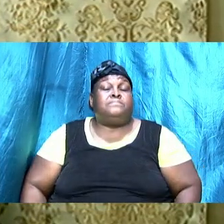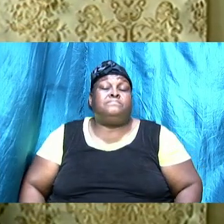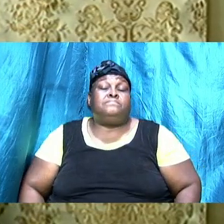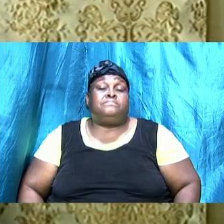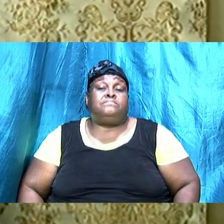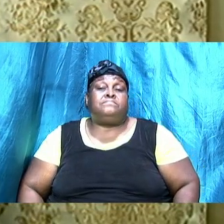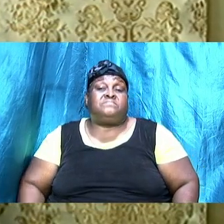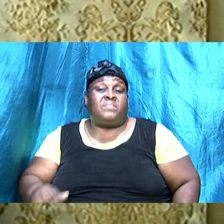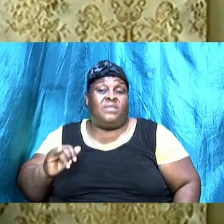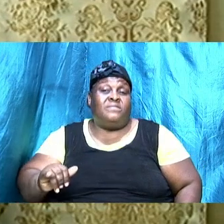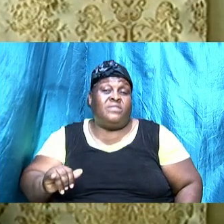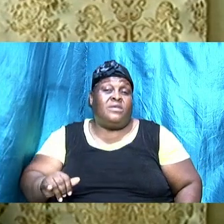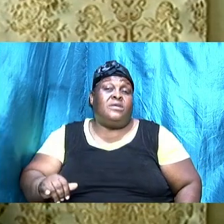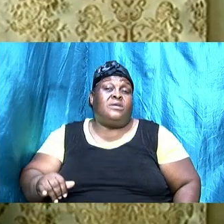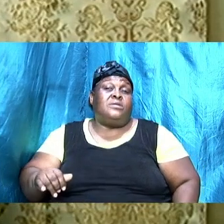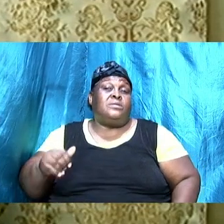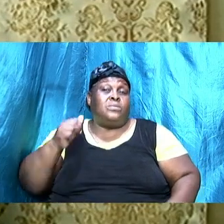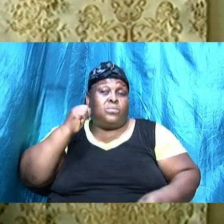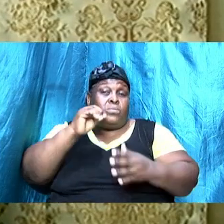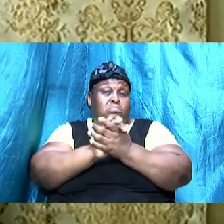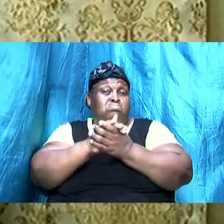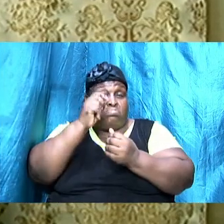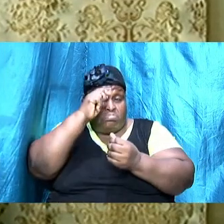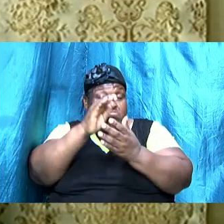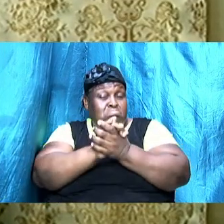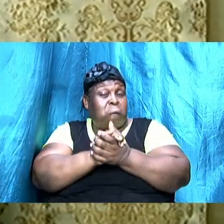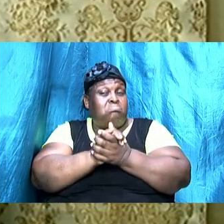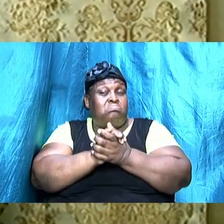And if that couple did not